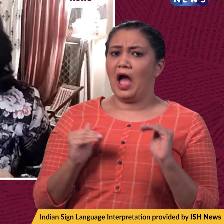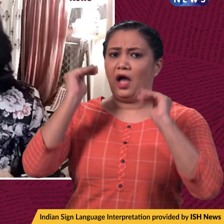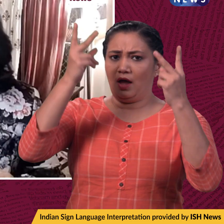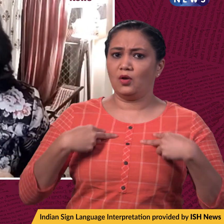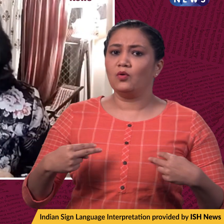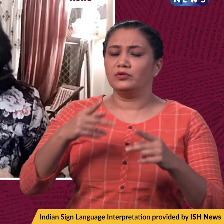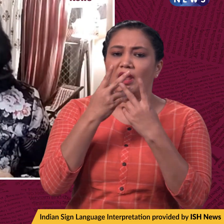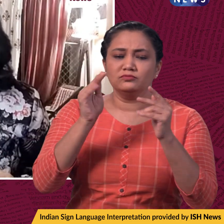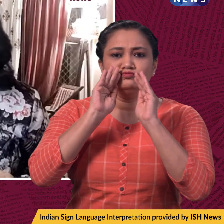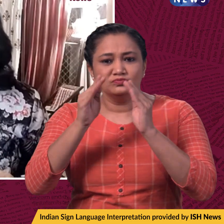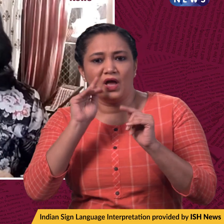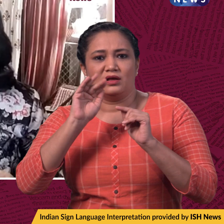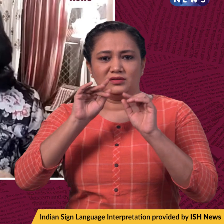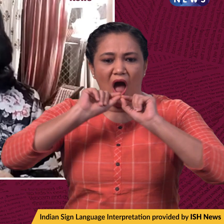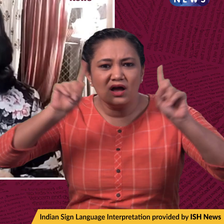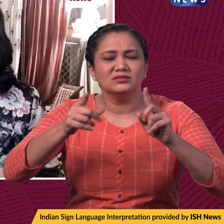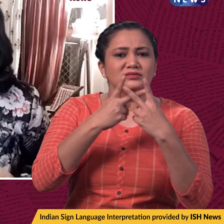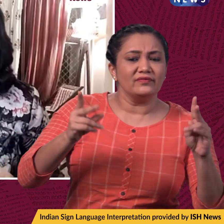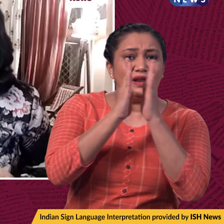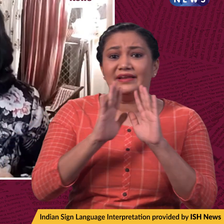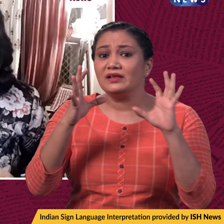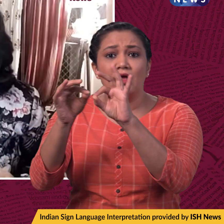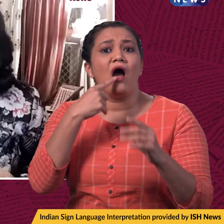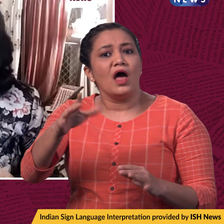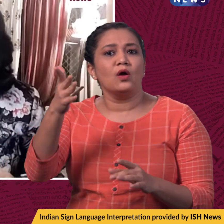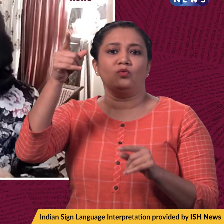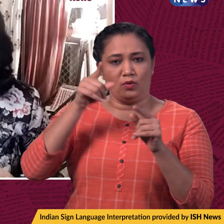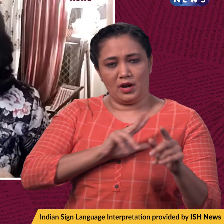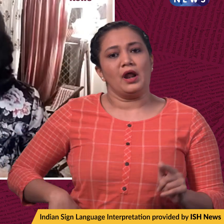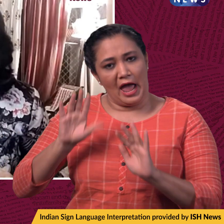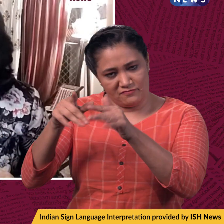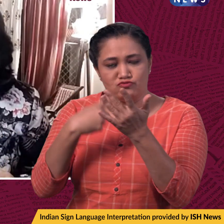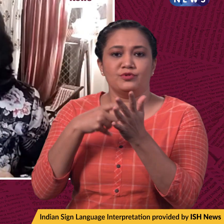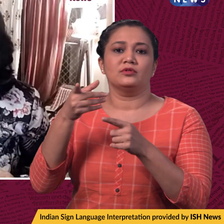the High Court had curbed the use of loudspeakers in religious places.